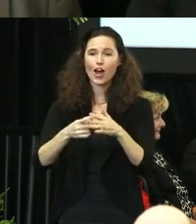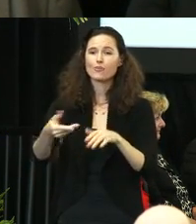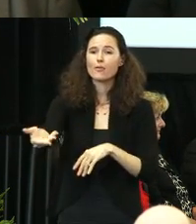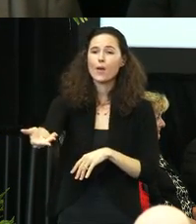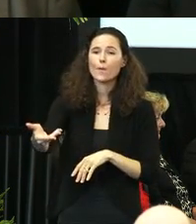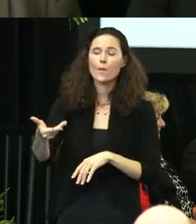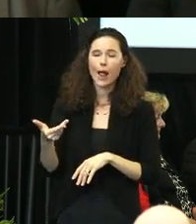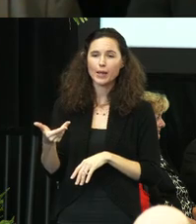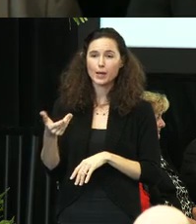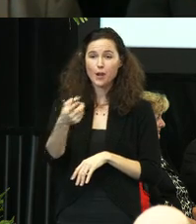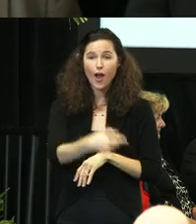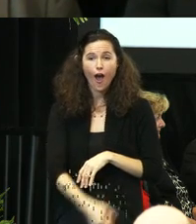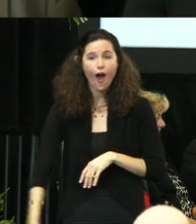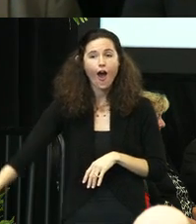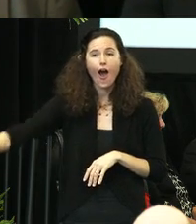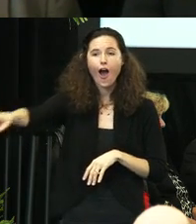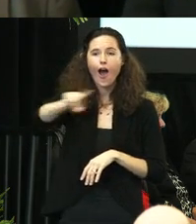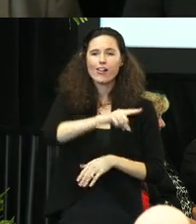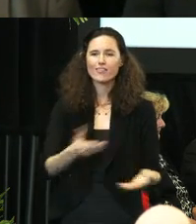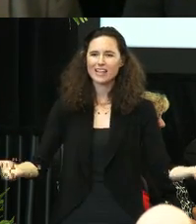welcoming us all to the